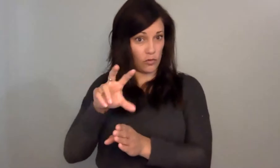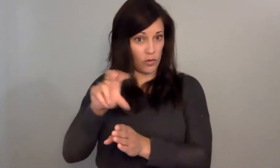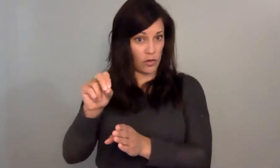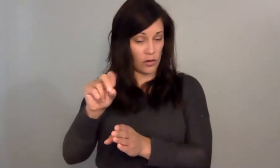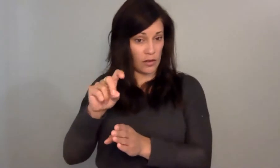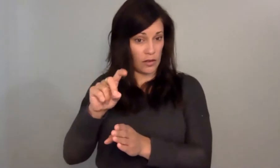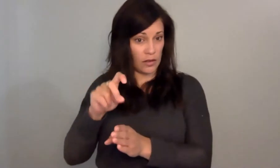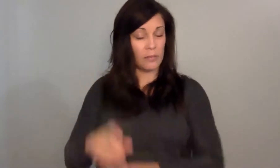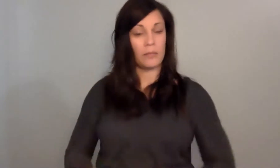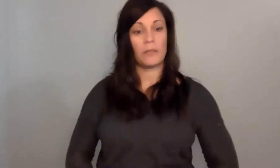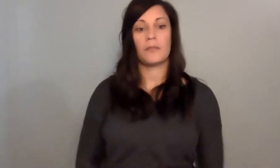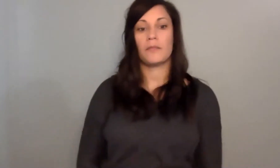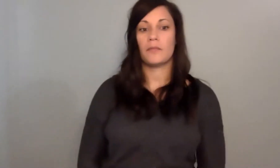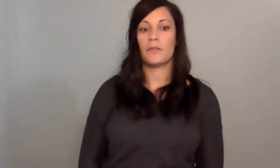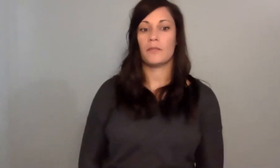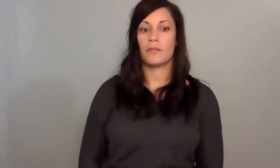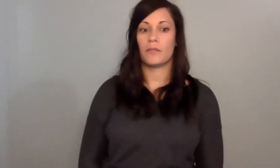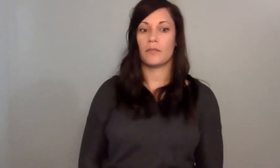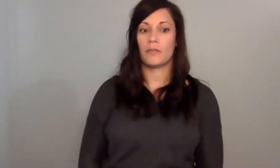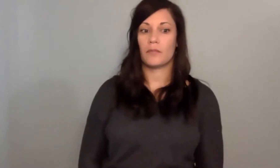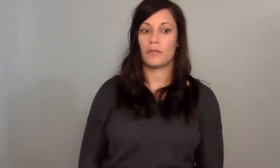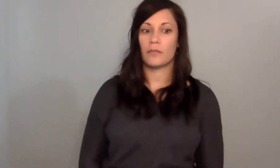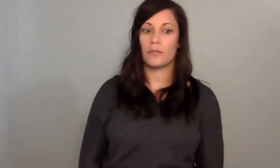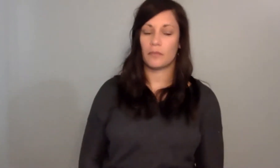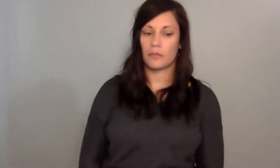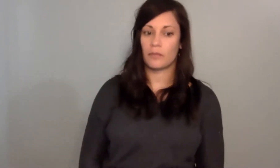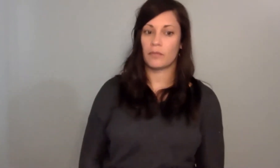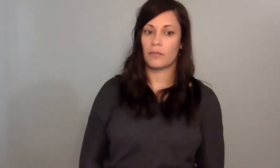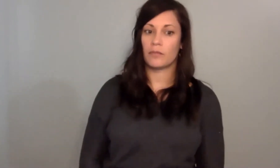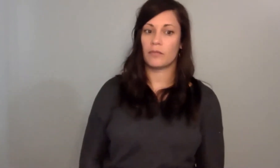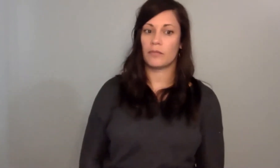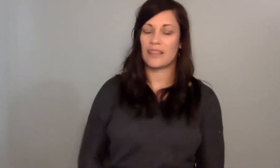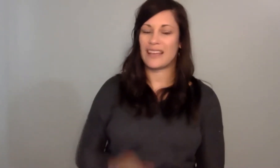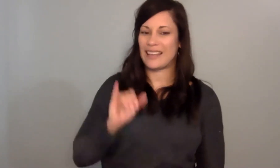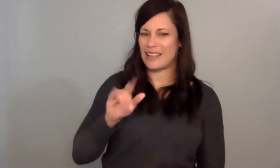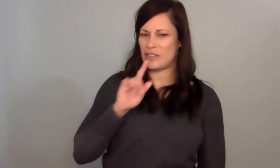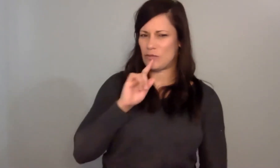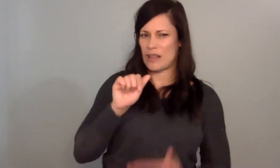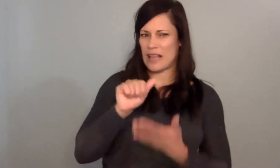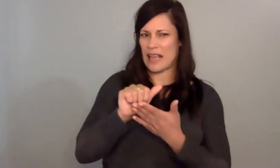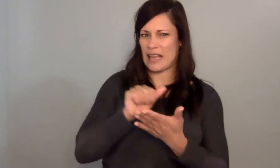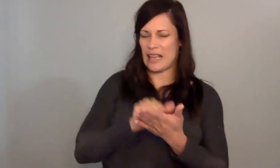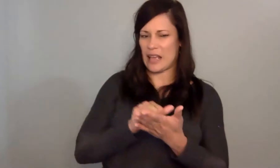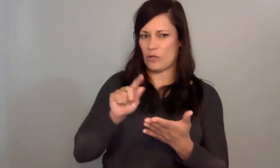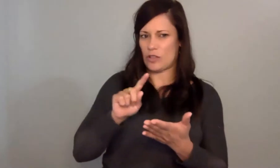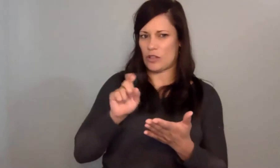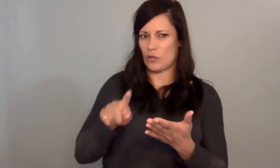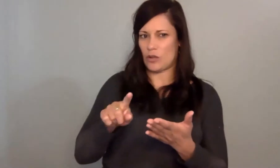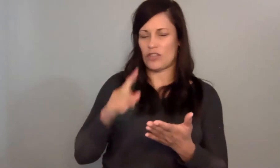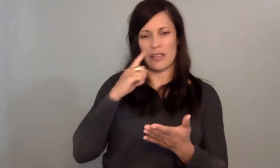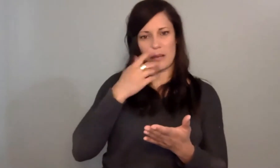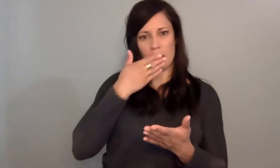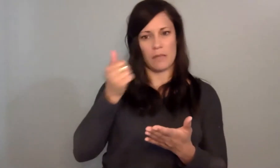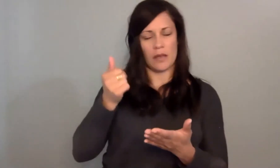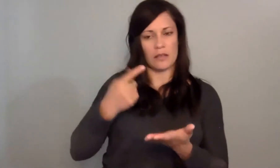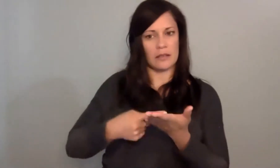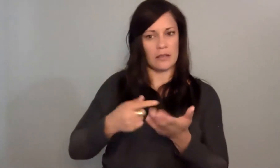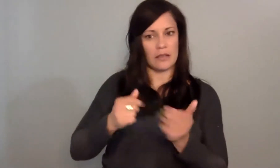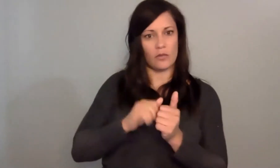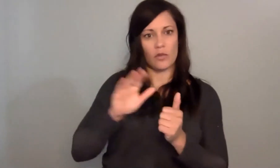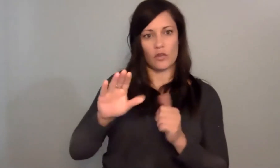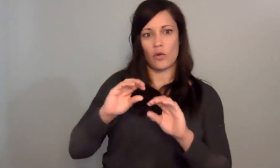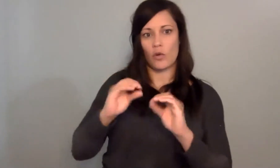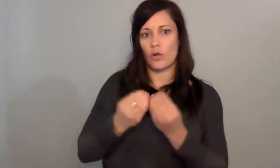period? That's really, thanks, Sarah. That's really an accounting question. And I think it's best to talk to your organization's CFO